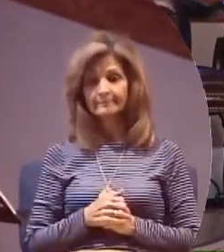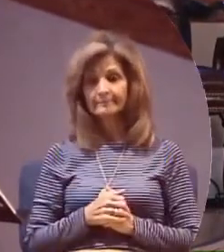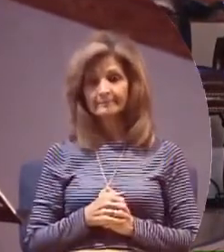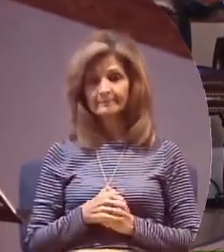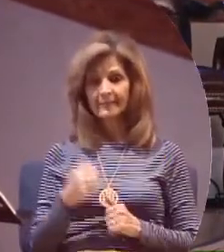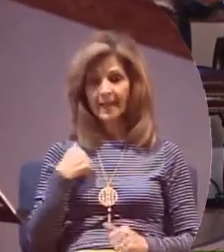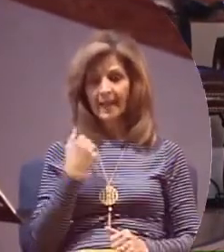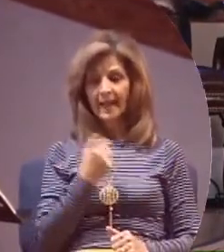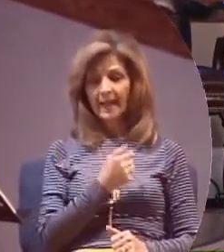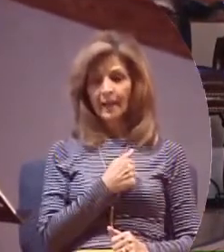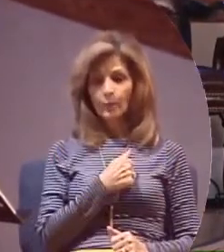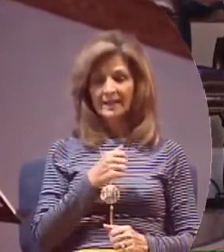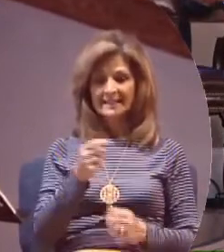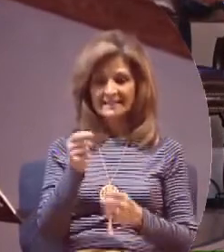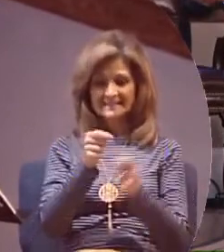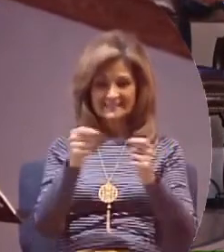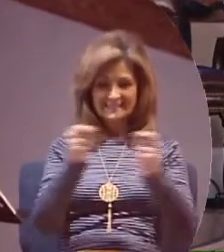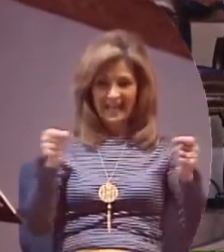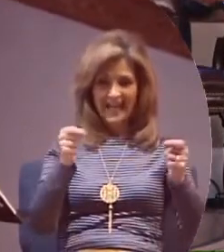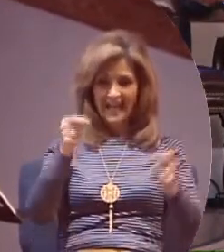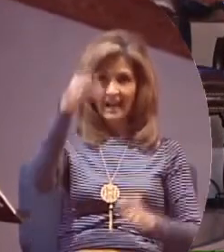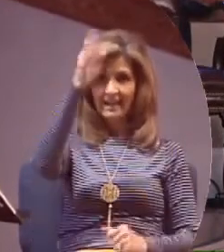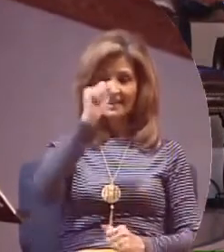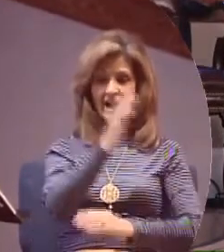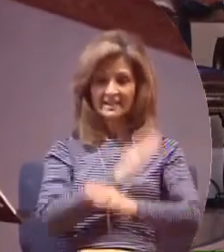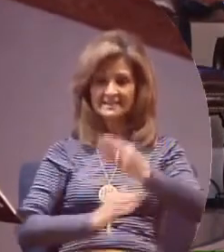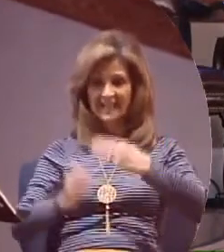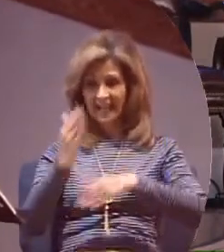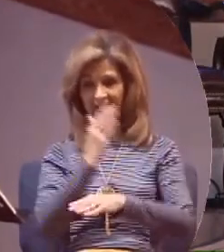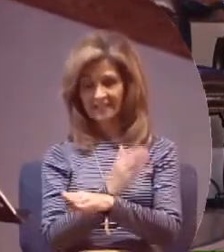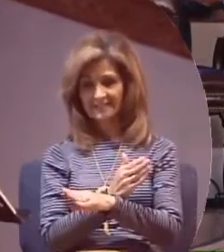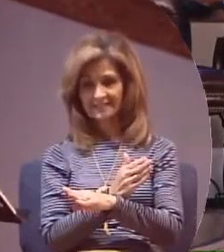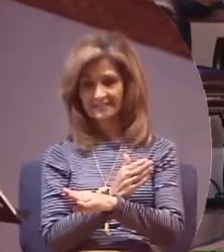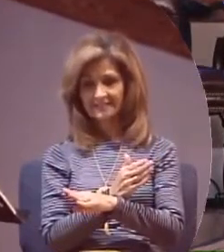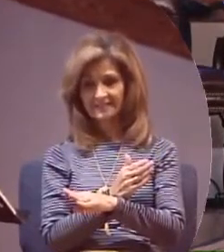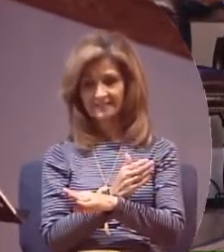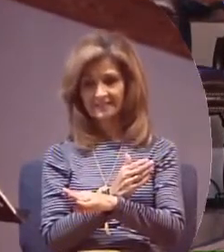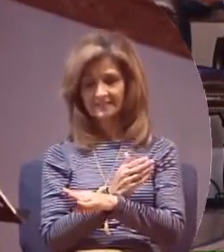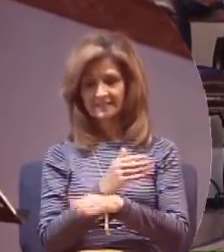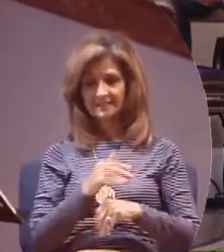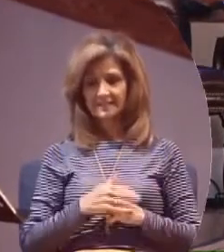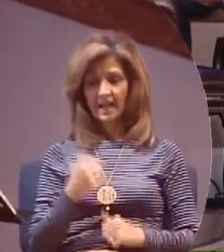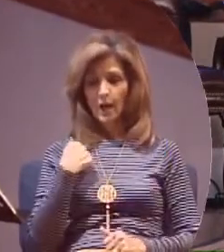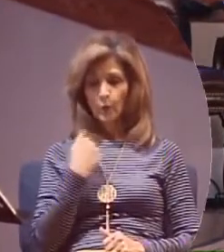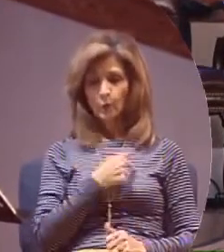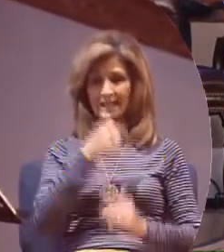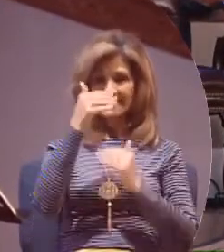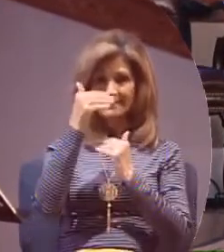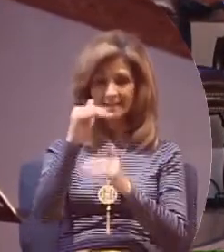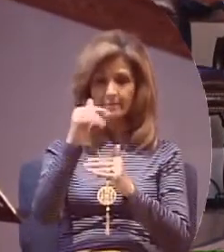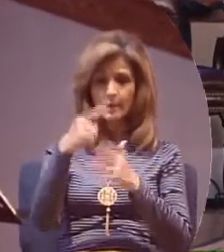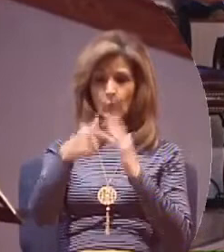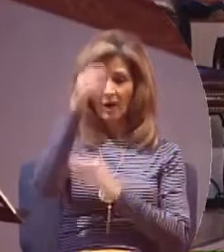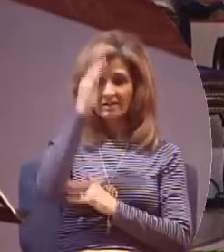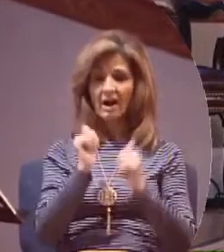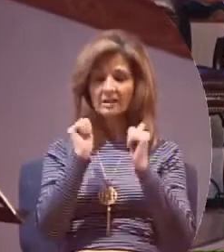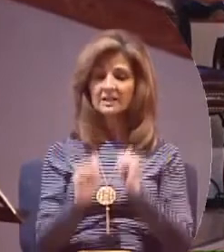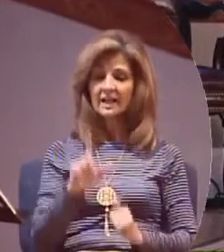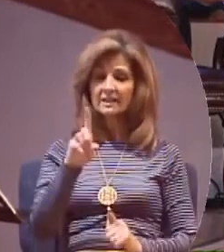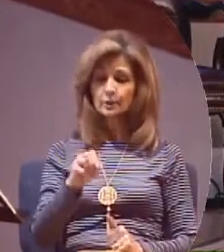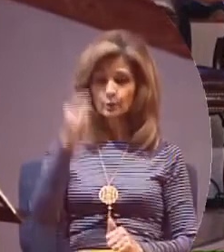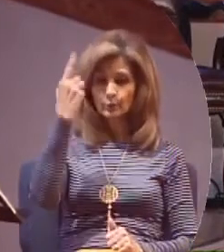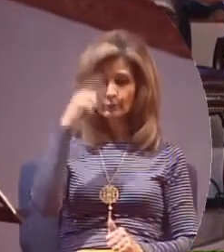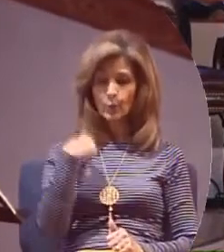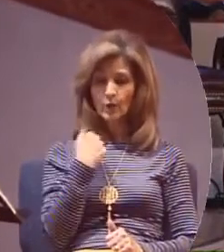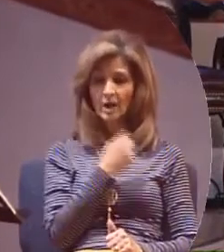we tie the hands of an almighty God. We limit what God can do for us